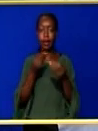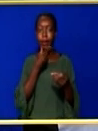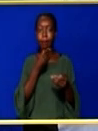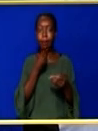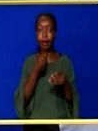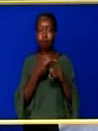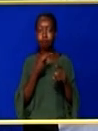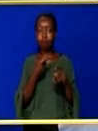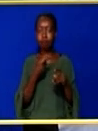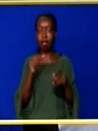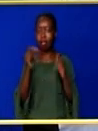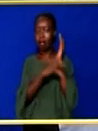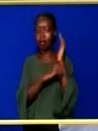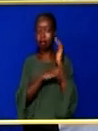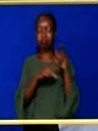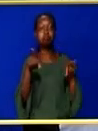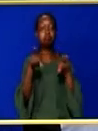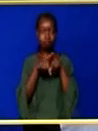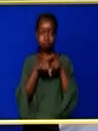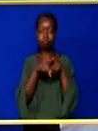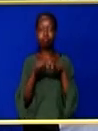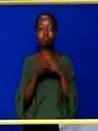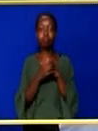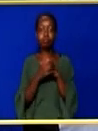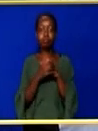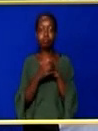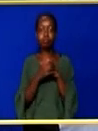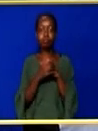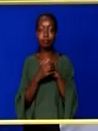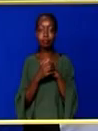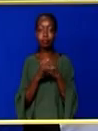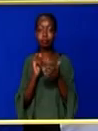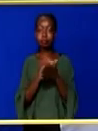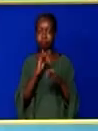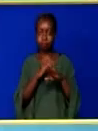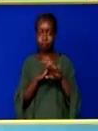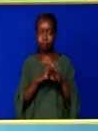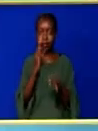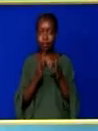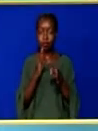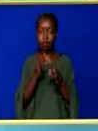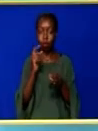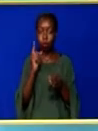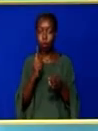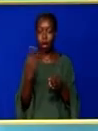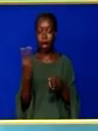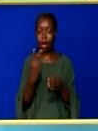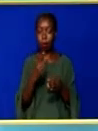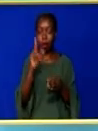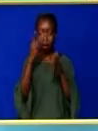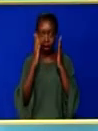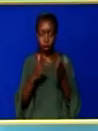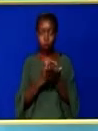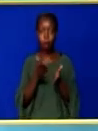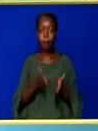man automatically become... The same applies both ways. That's yes. great, okay. As long as one of the partner is a Kenyan citizen by birth,